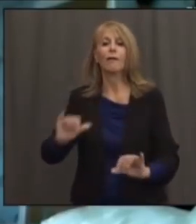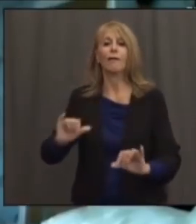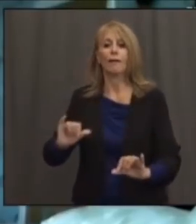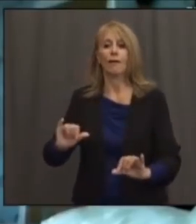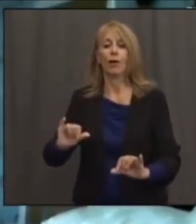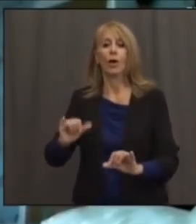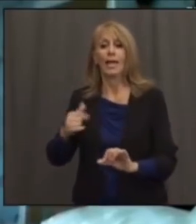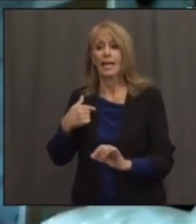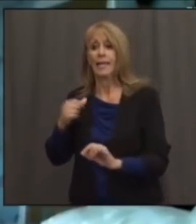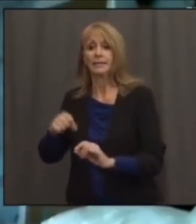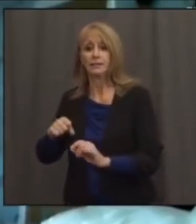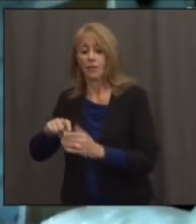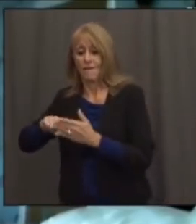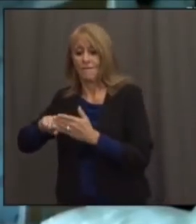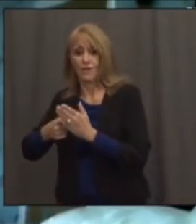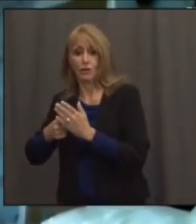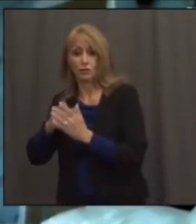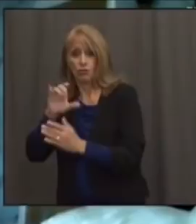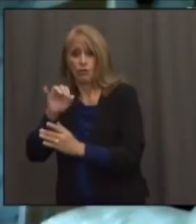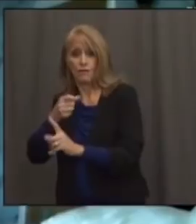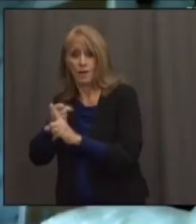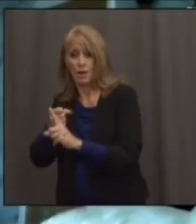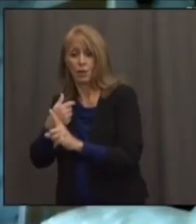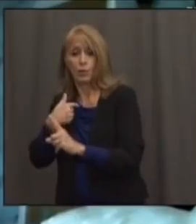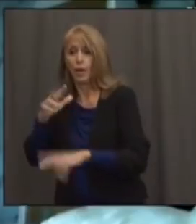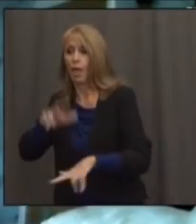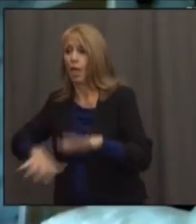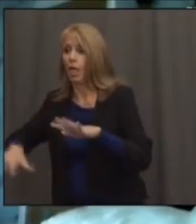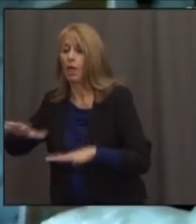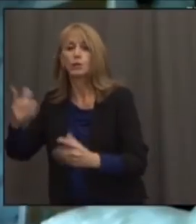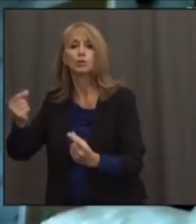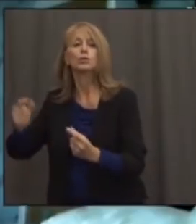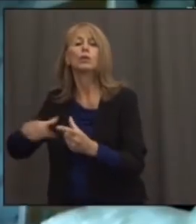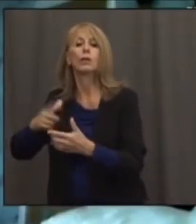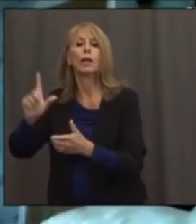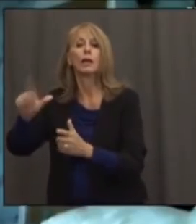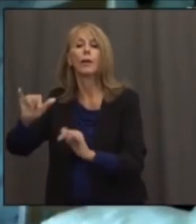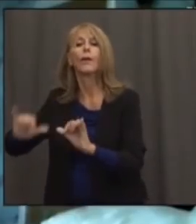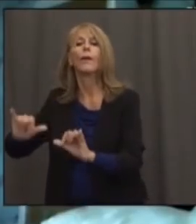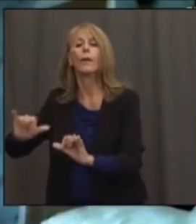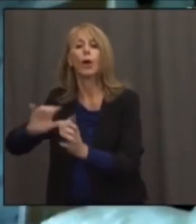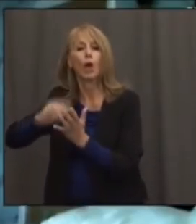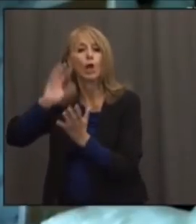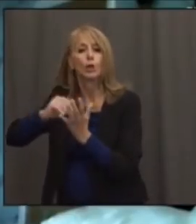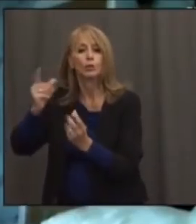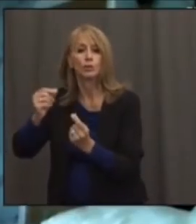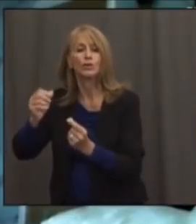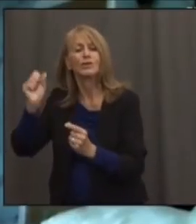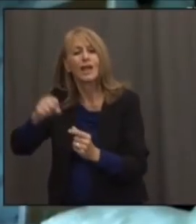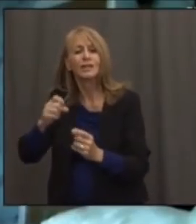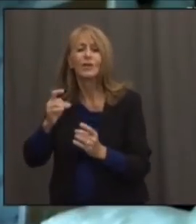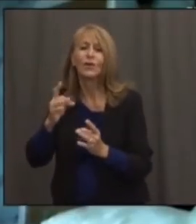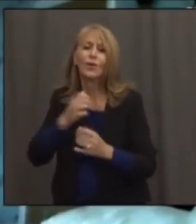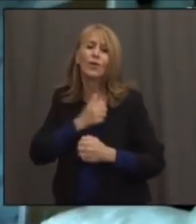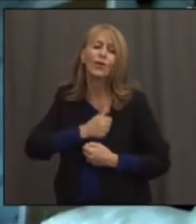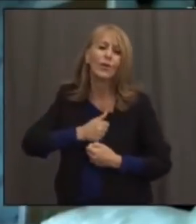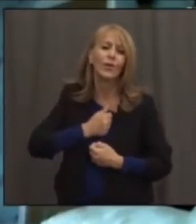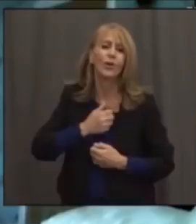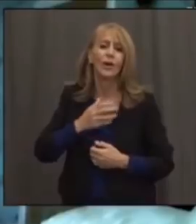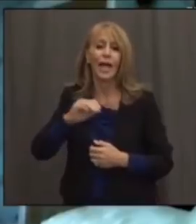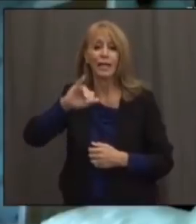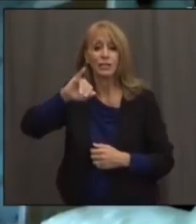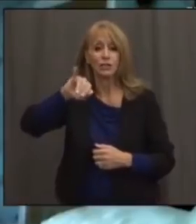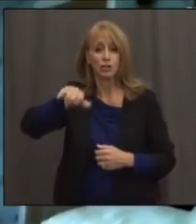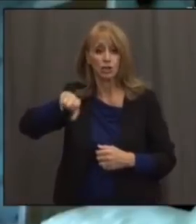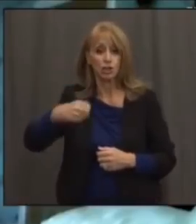hard early, but reacted very quickly, and really went through agonizing. And Josh was key in this